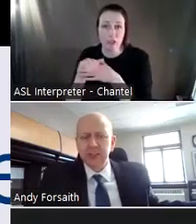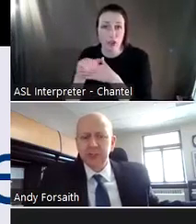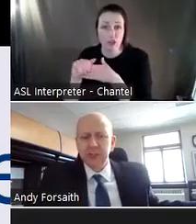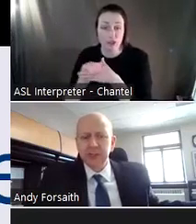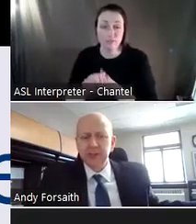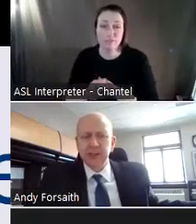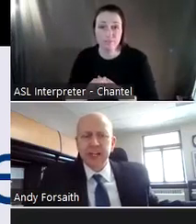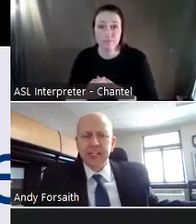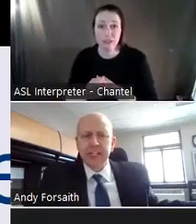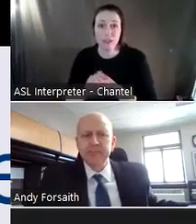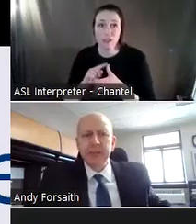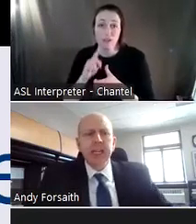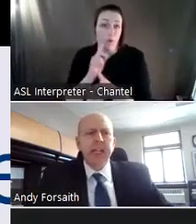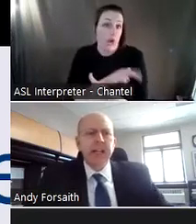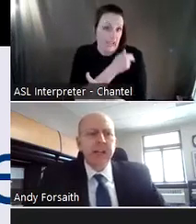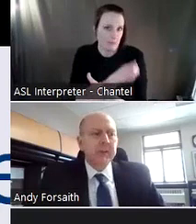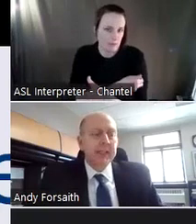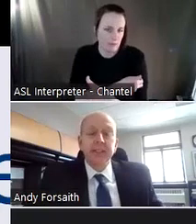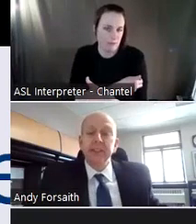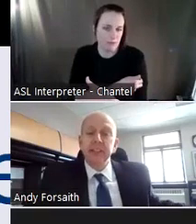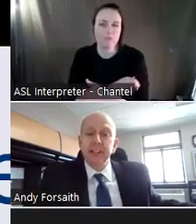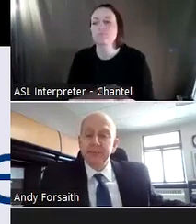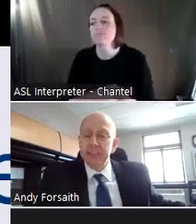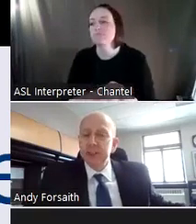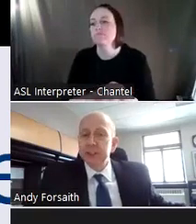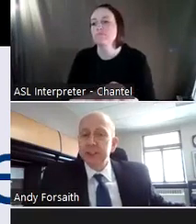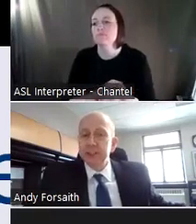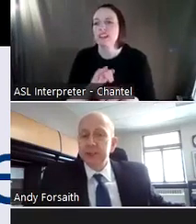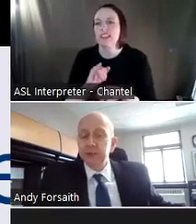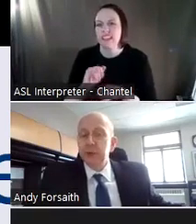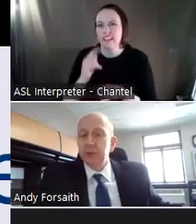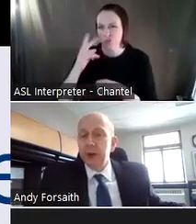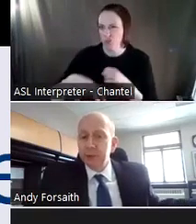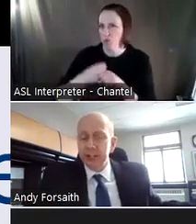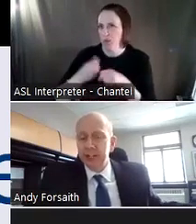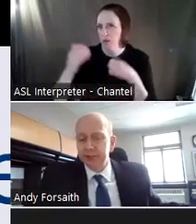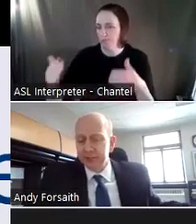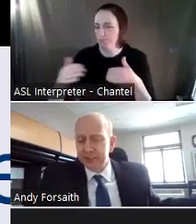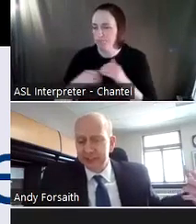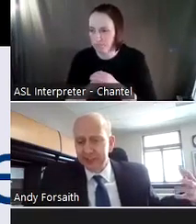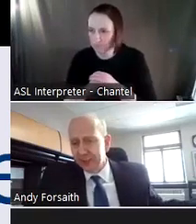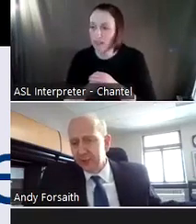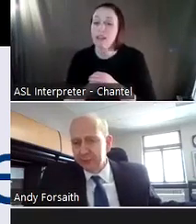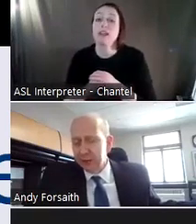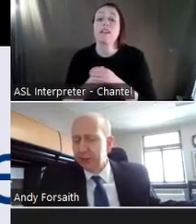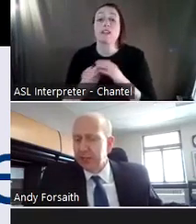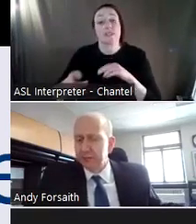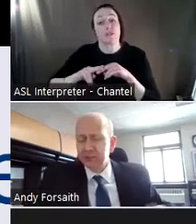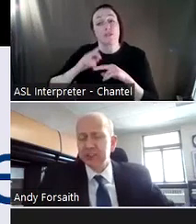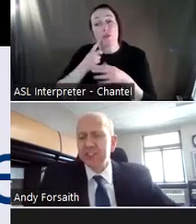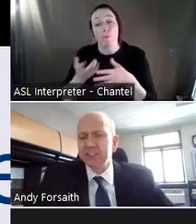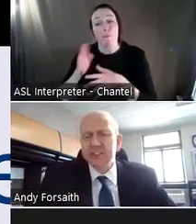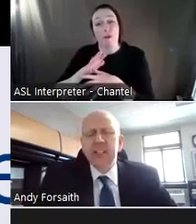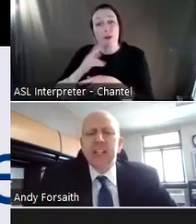for hospitals over the biennium. And then there's a increase for primary care services. So primary